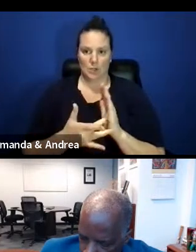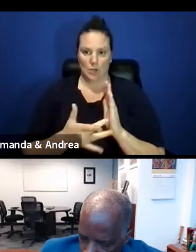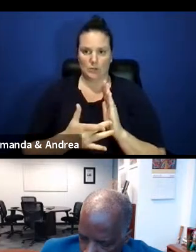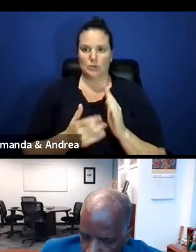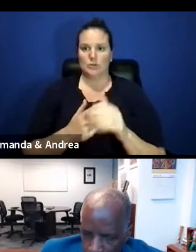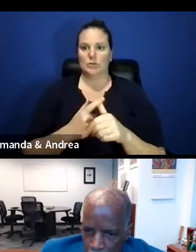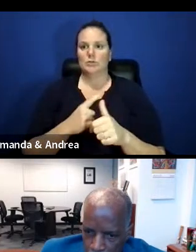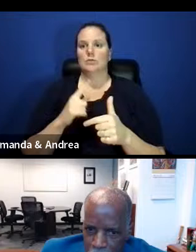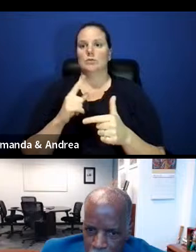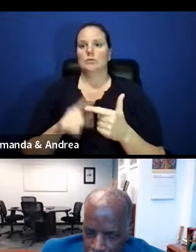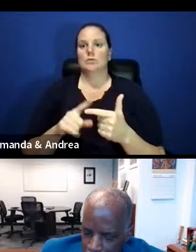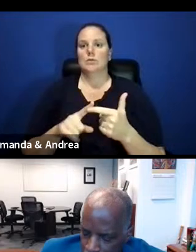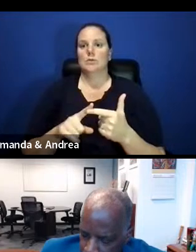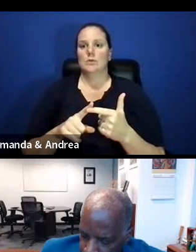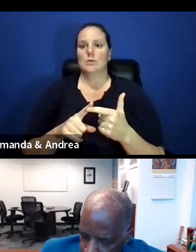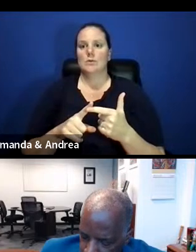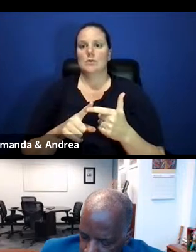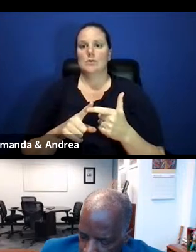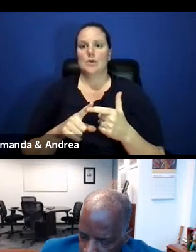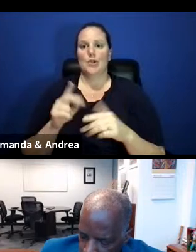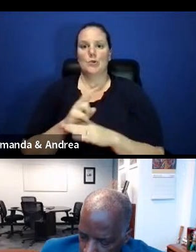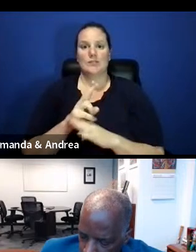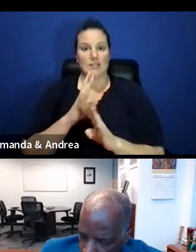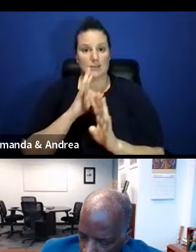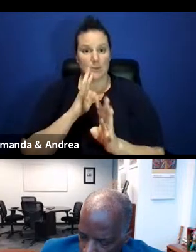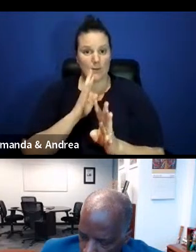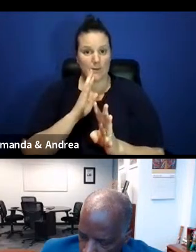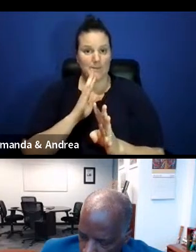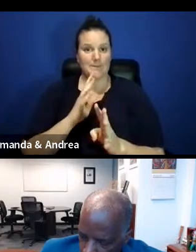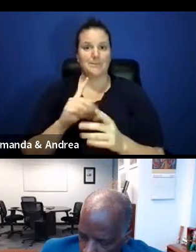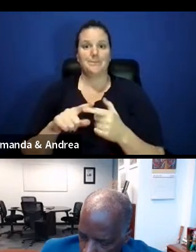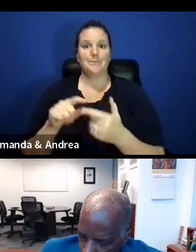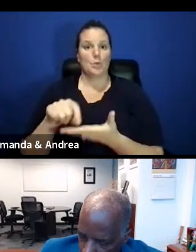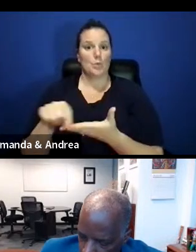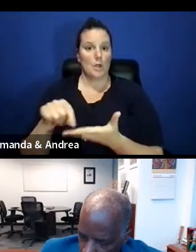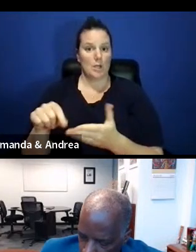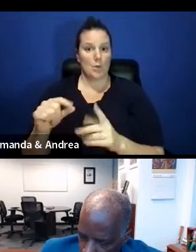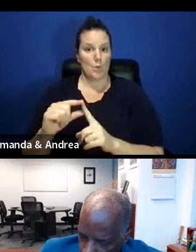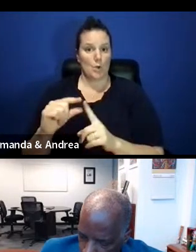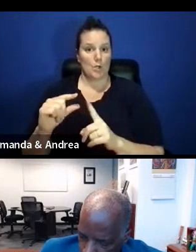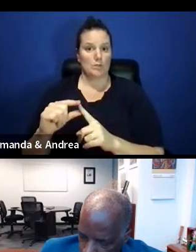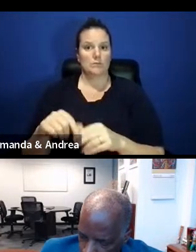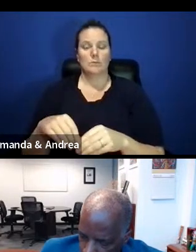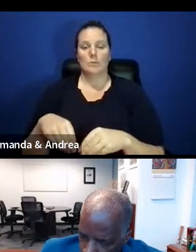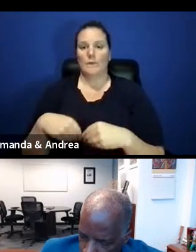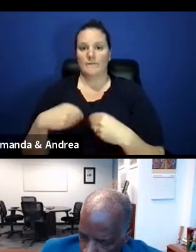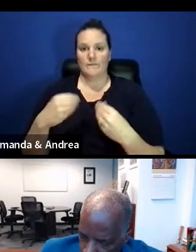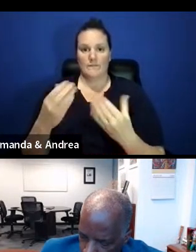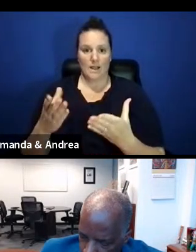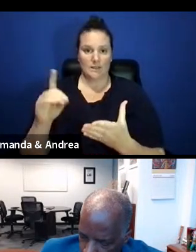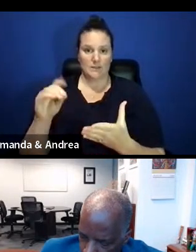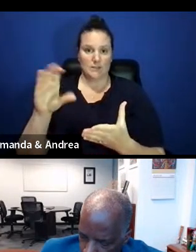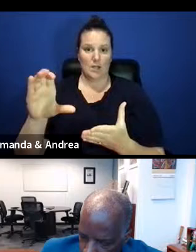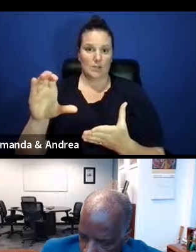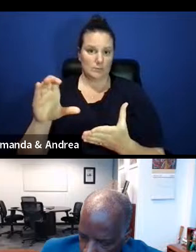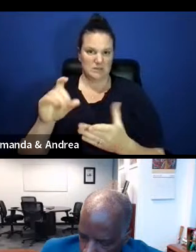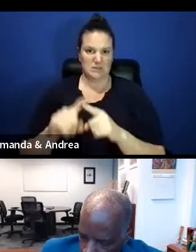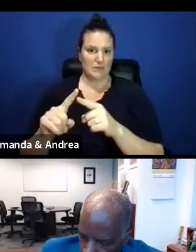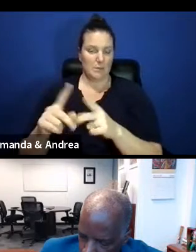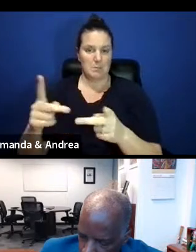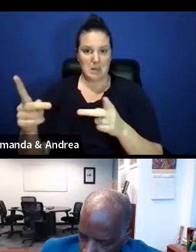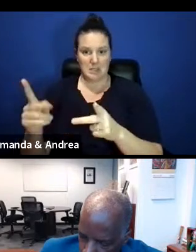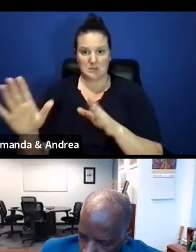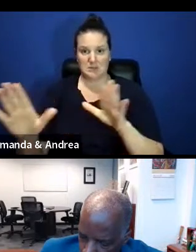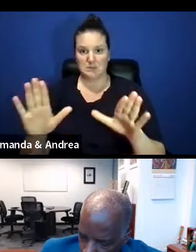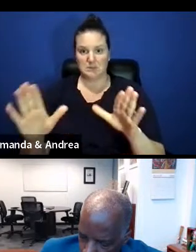we're using spoken and written words, we're providing documents in different places. We're